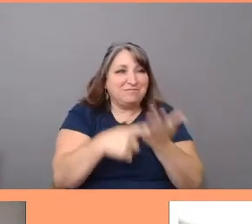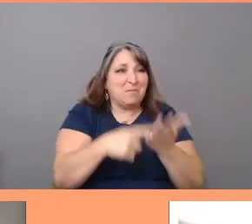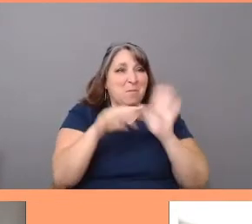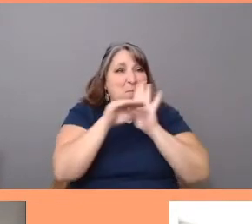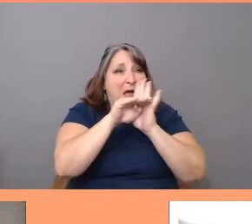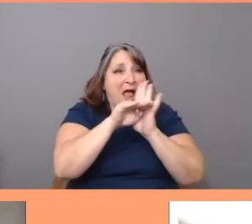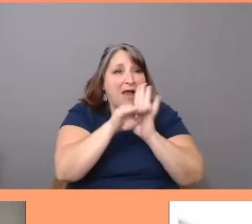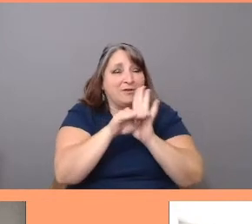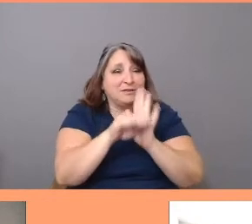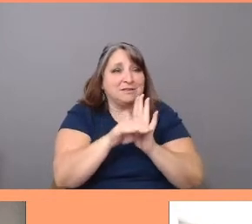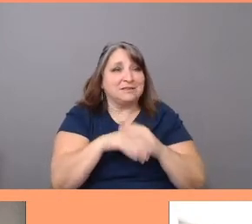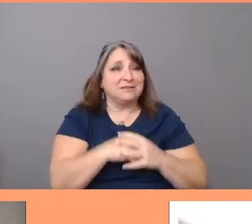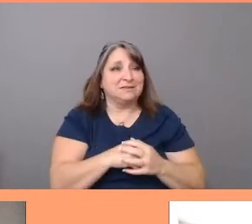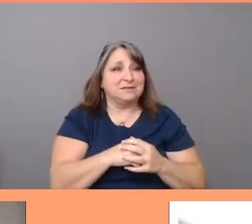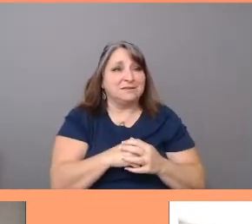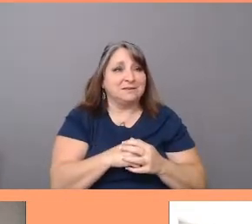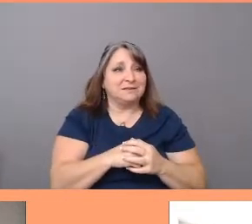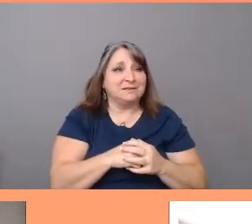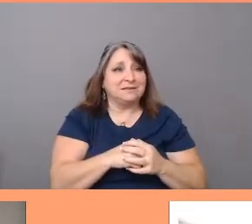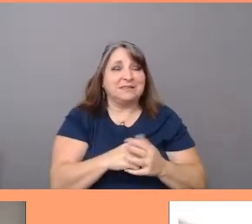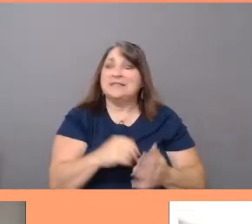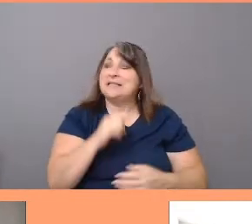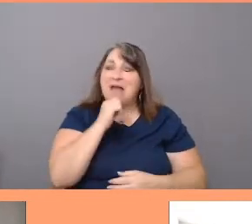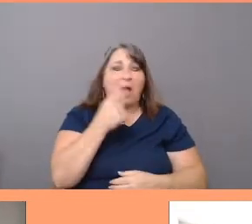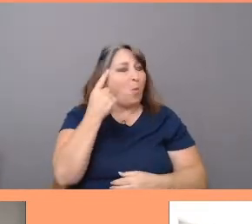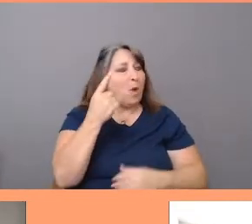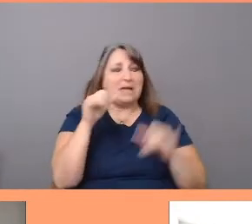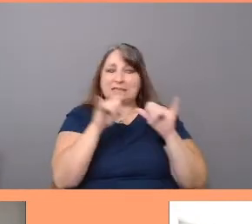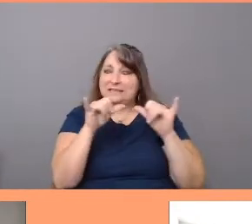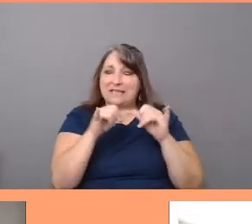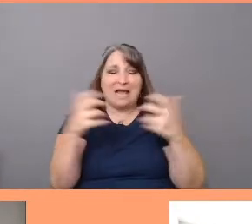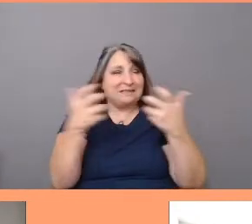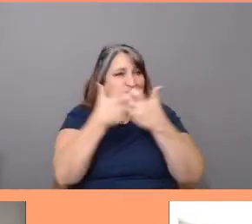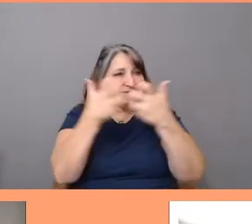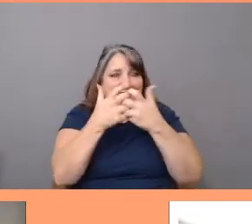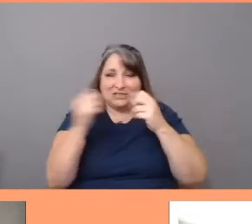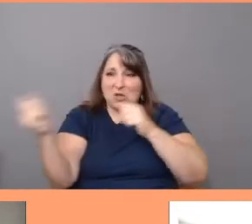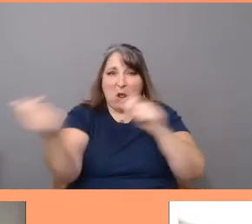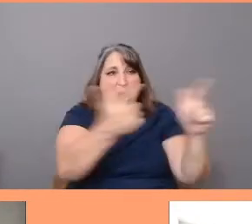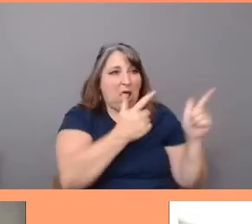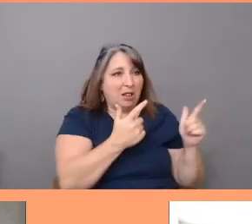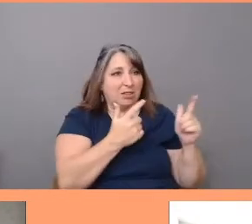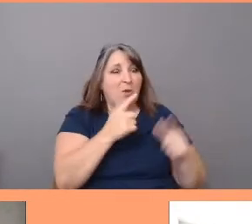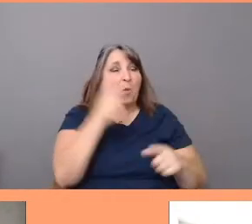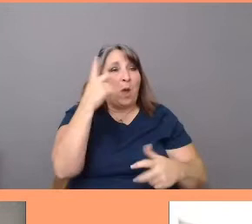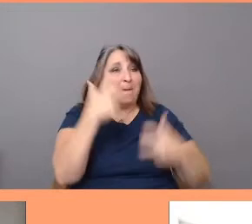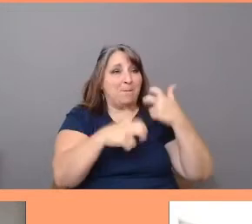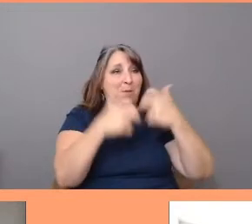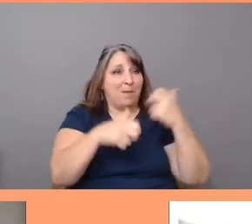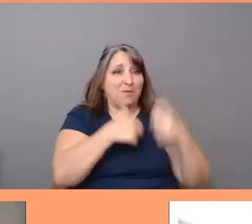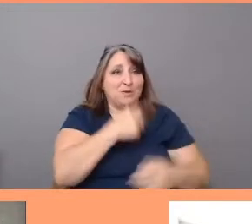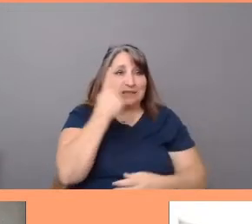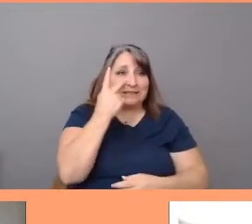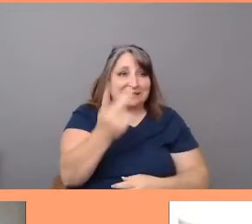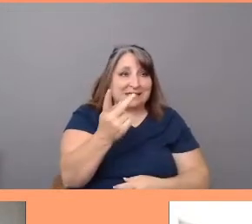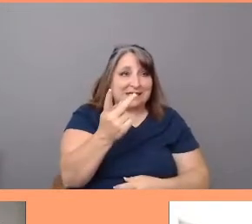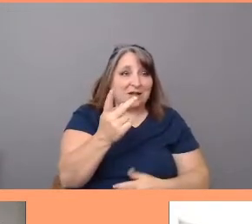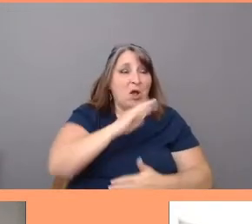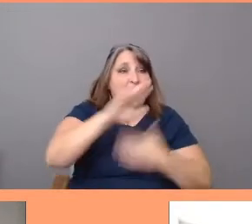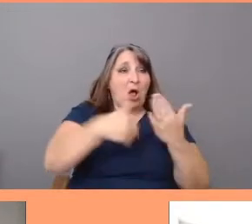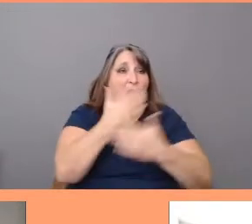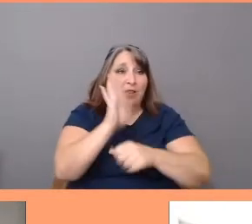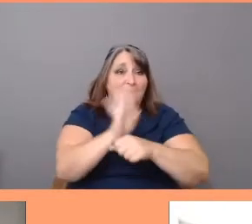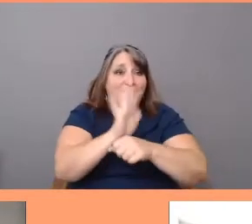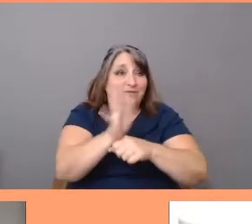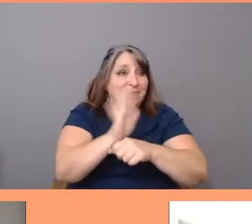of in opposition to a one-size-fits-all type of approach. One of the problems that we see is that basically all of the films, regardless